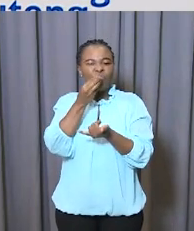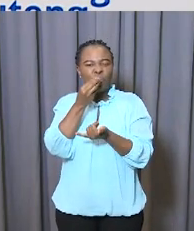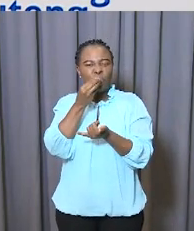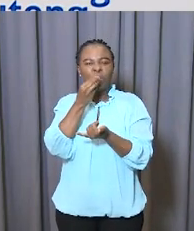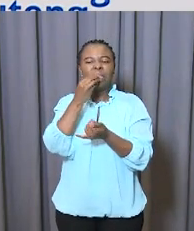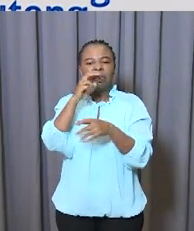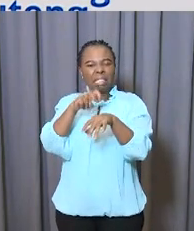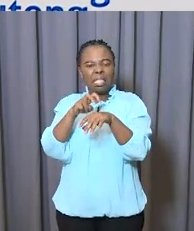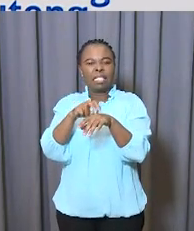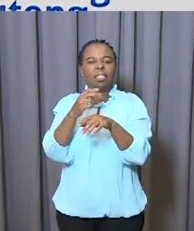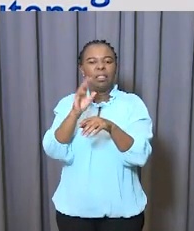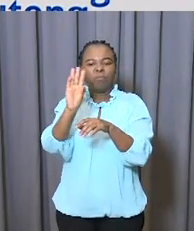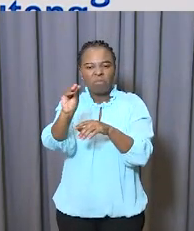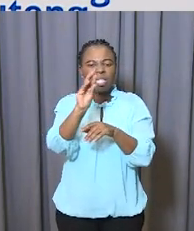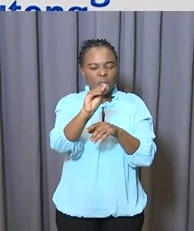parcels.